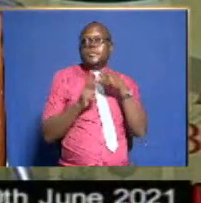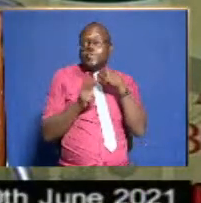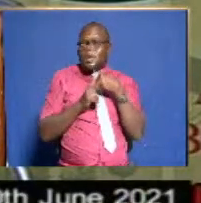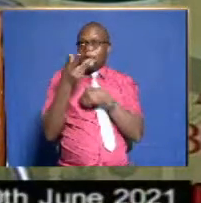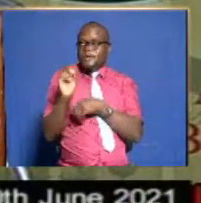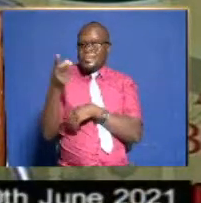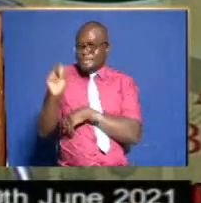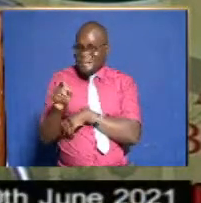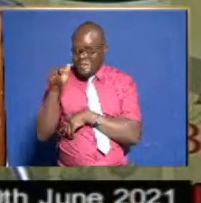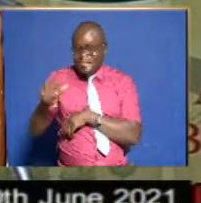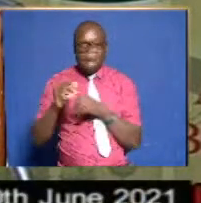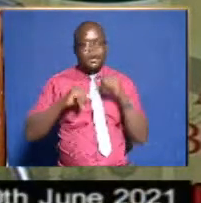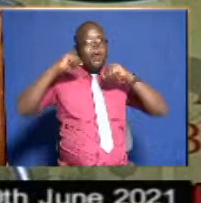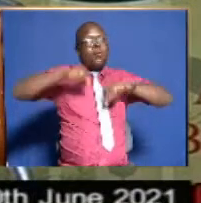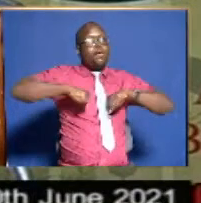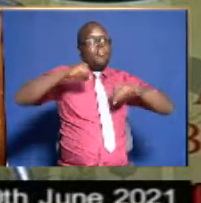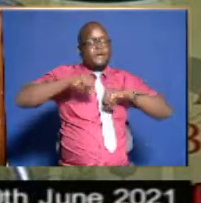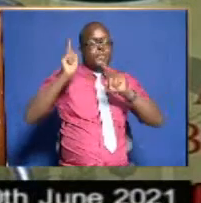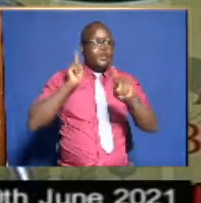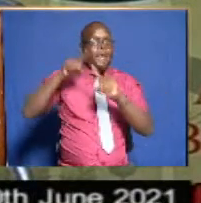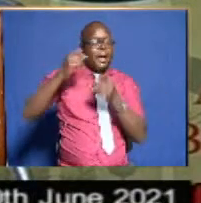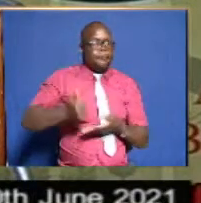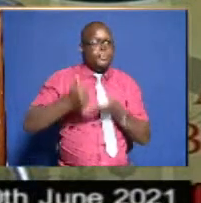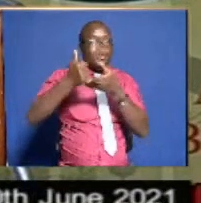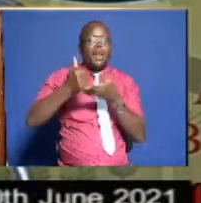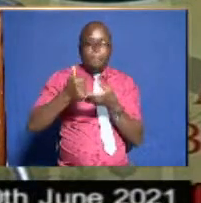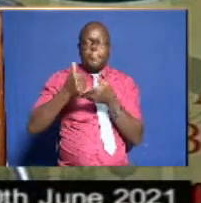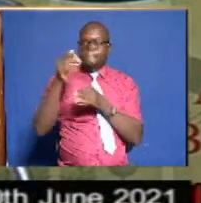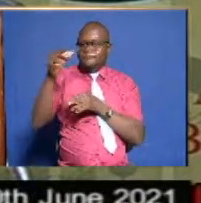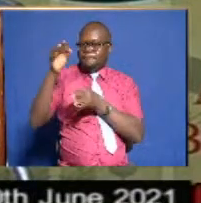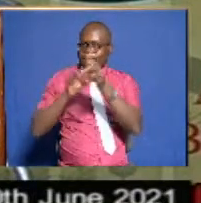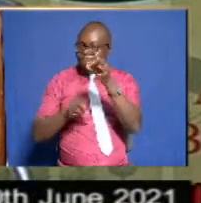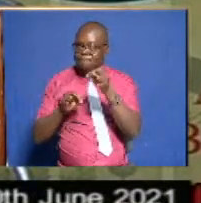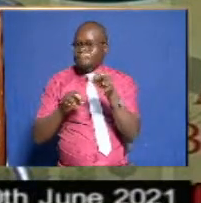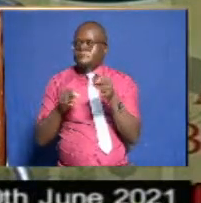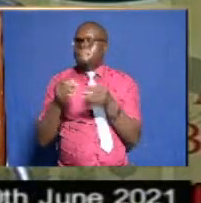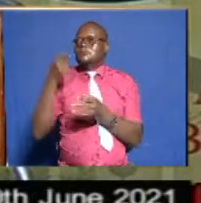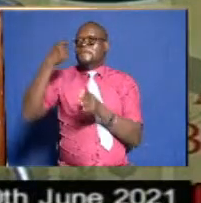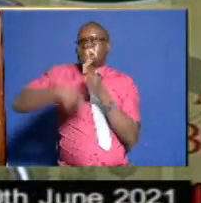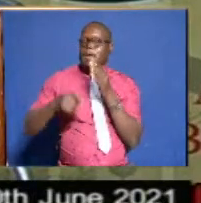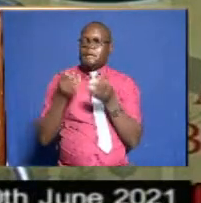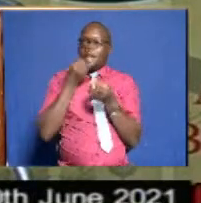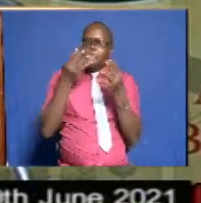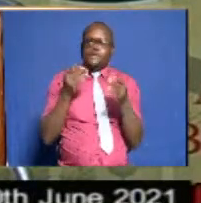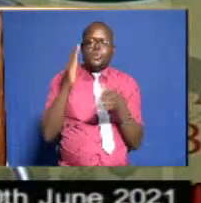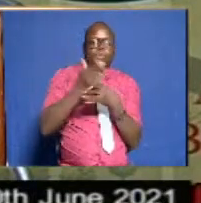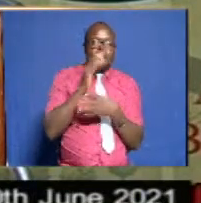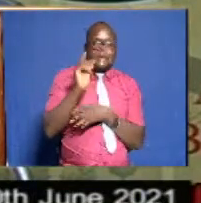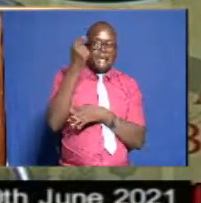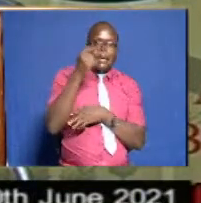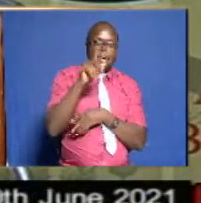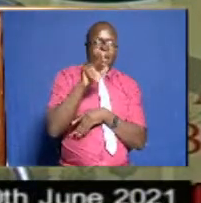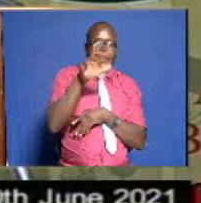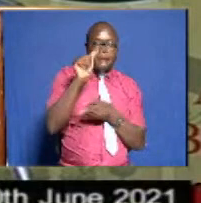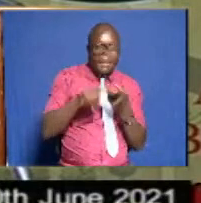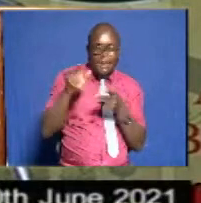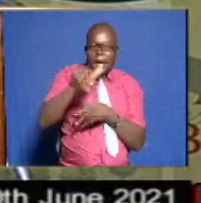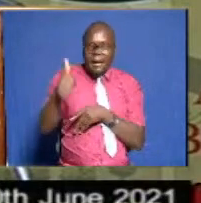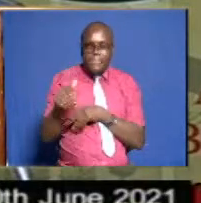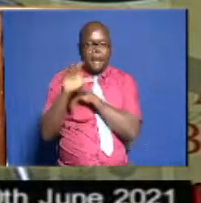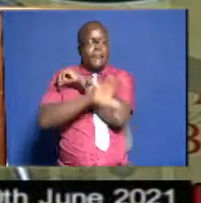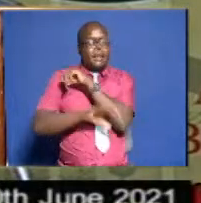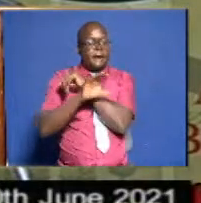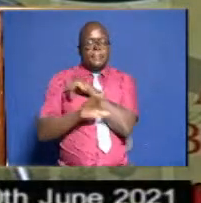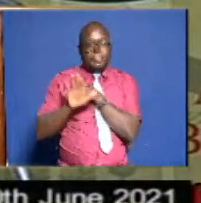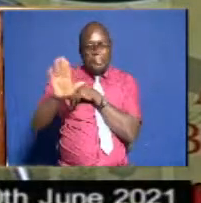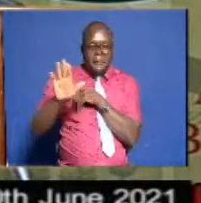This convention is meant to facilitate automatic exchange of tax information between Kenya Revenue Authority and other jurisdictions.